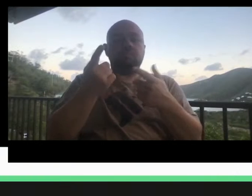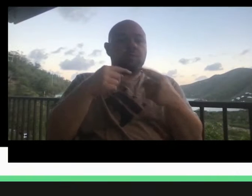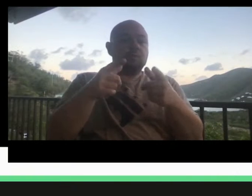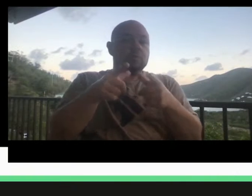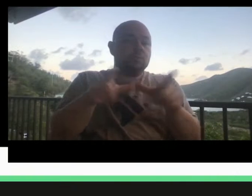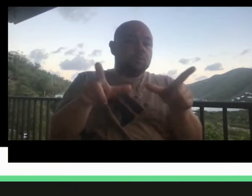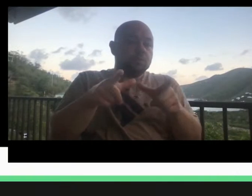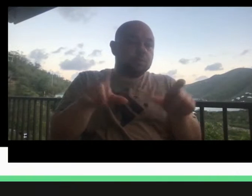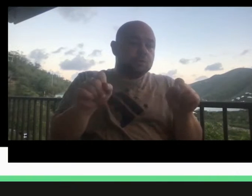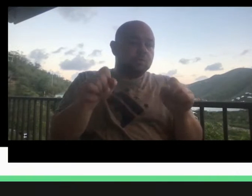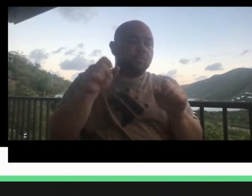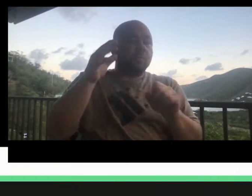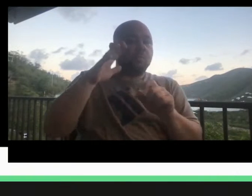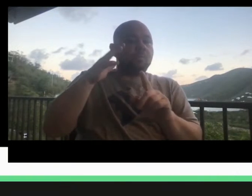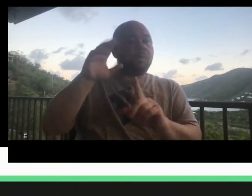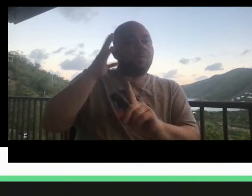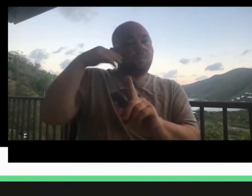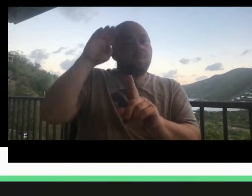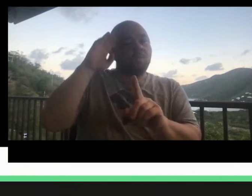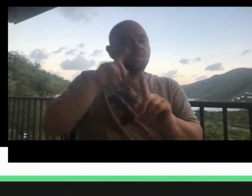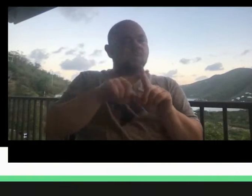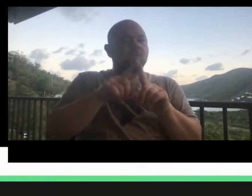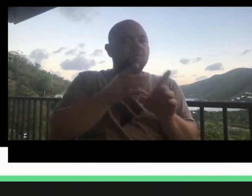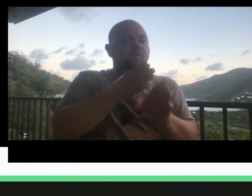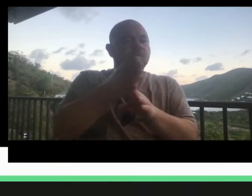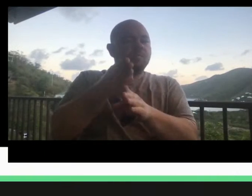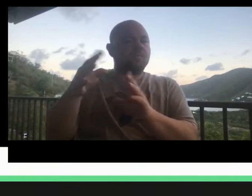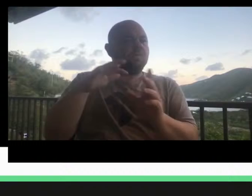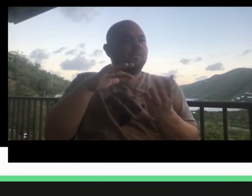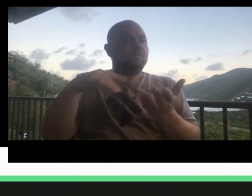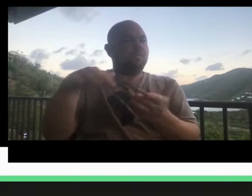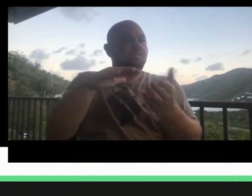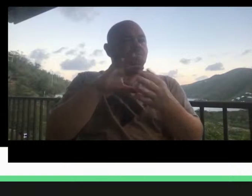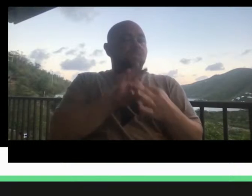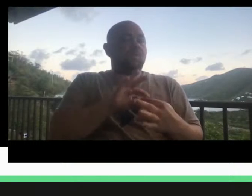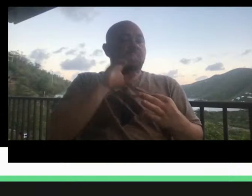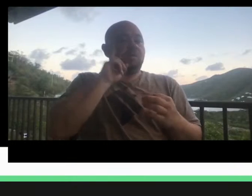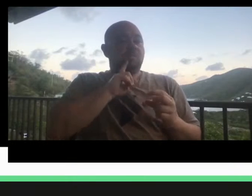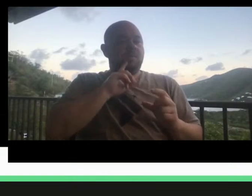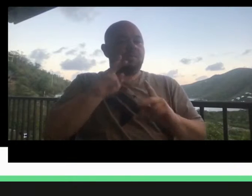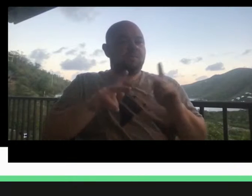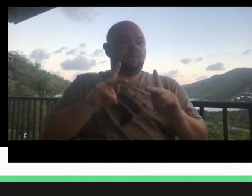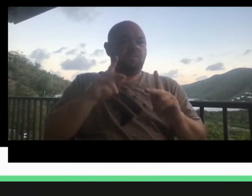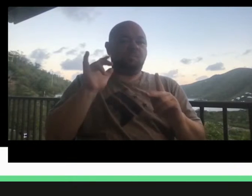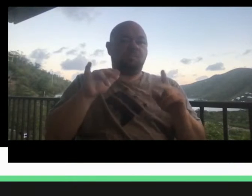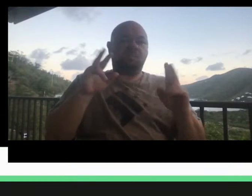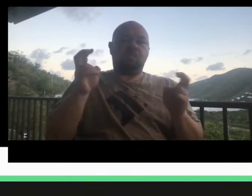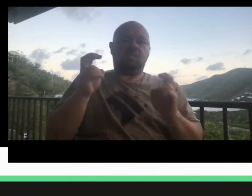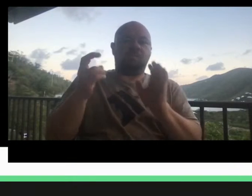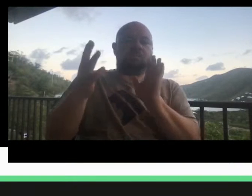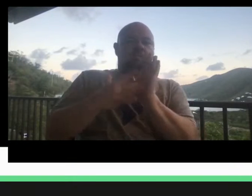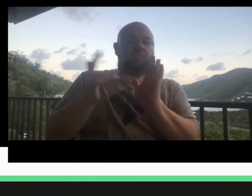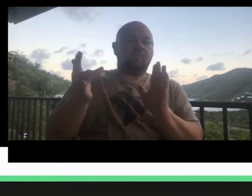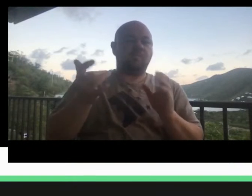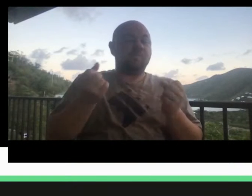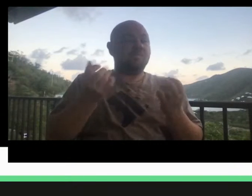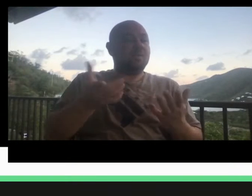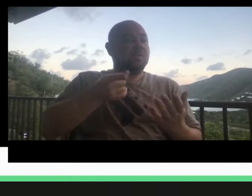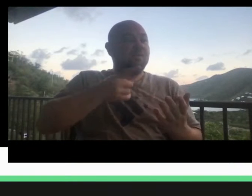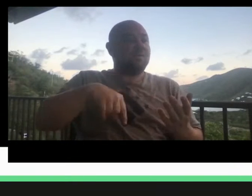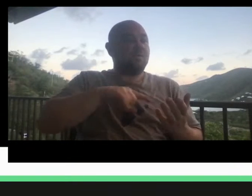of signed languages, as well as anthropology and a number of fields of study in regards to deaf people that are